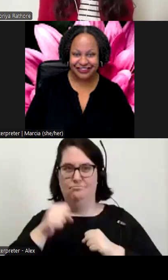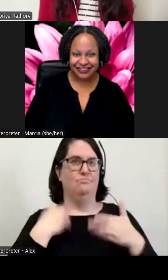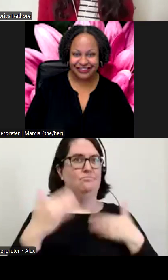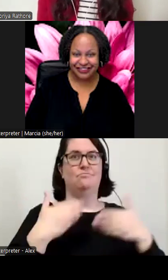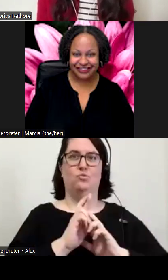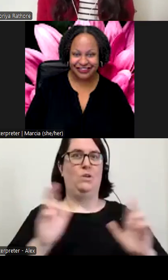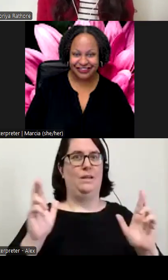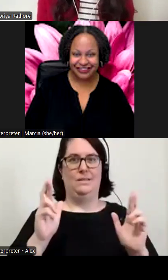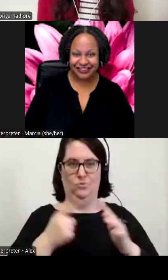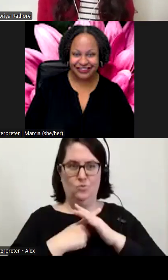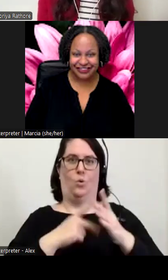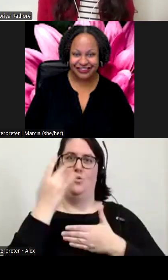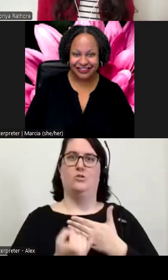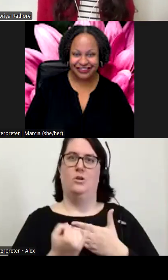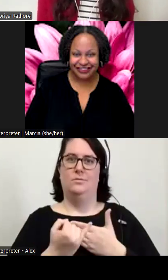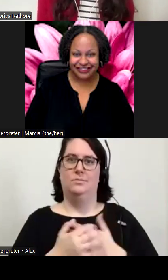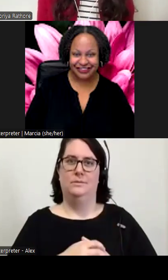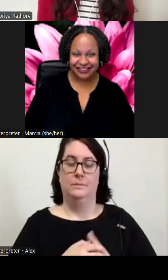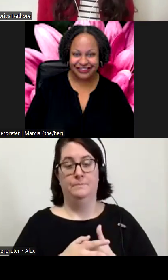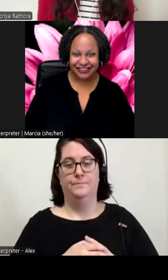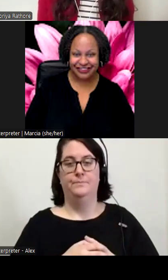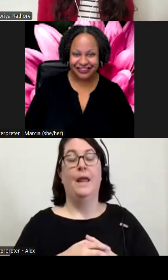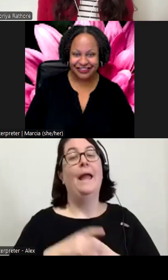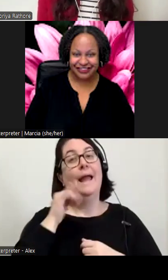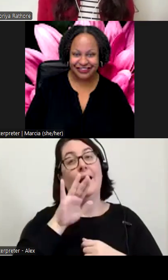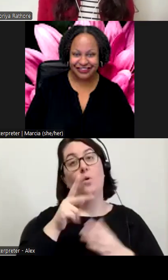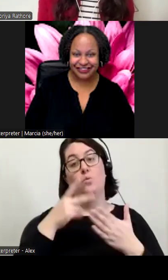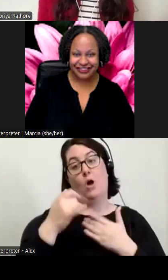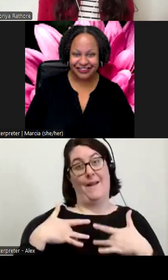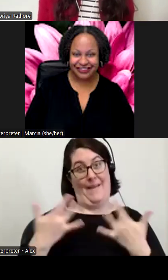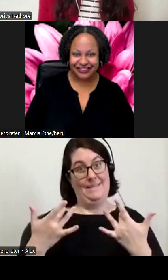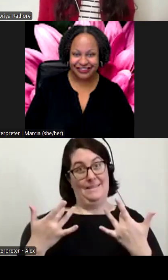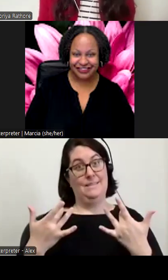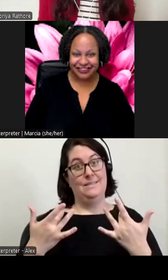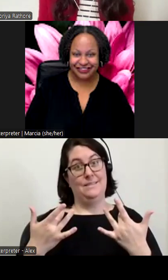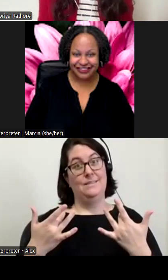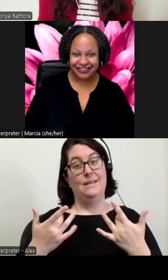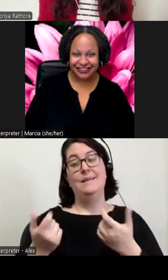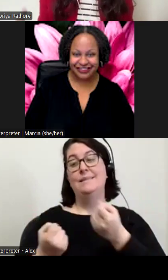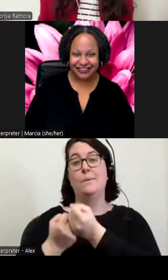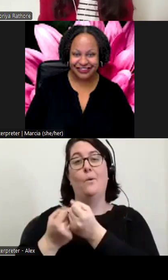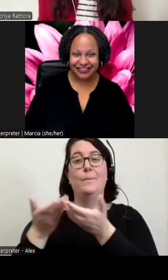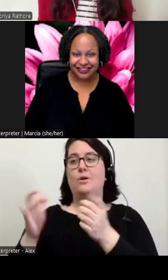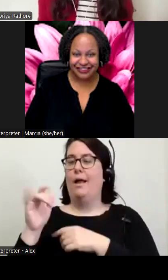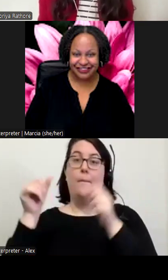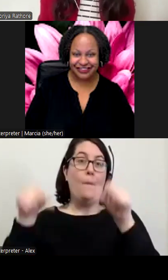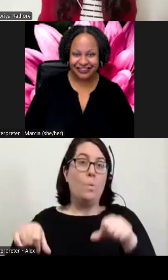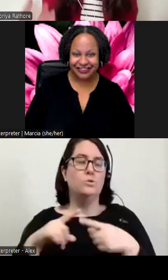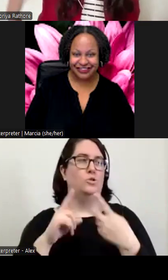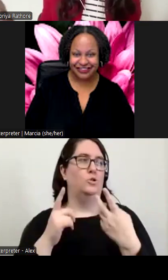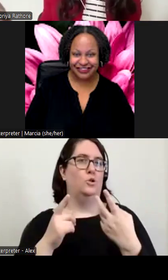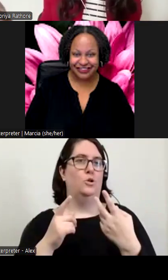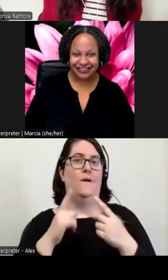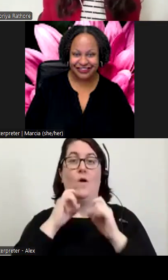to embark on this project. If your project is an event, you can upload support material like posters that you use